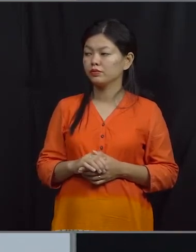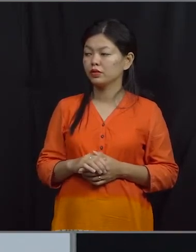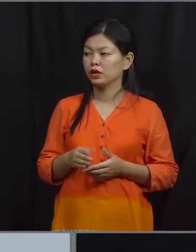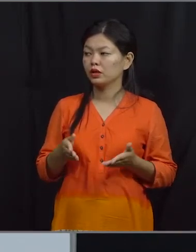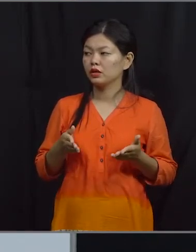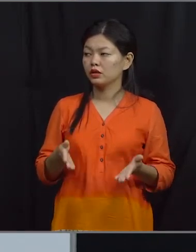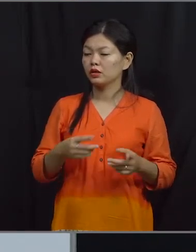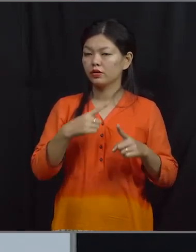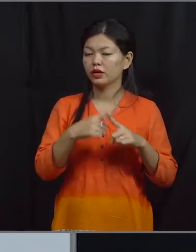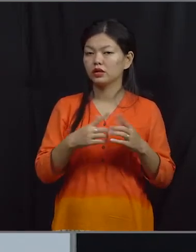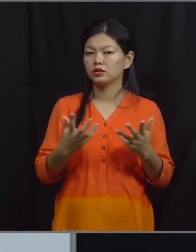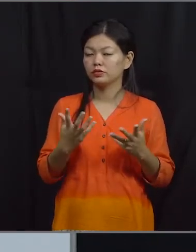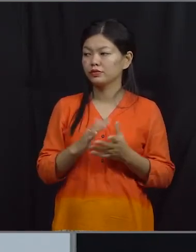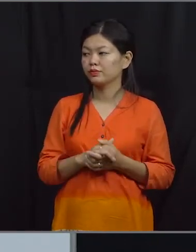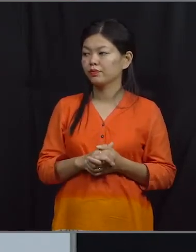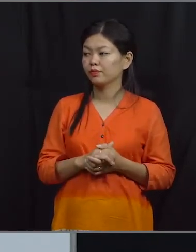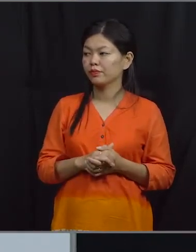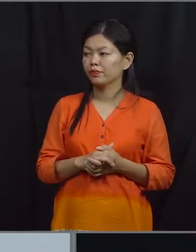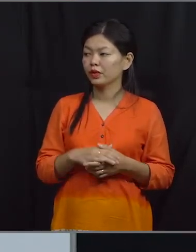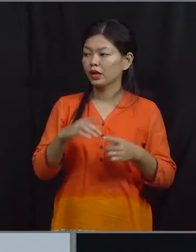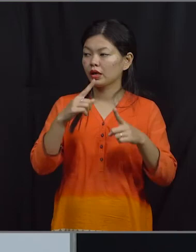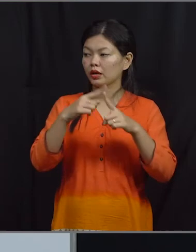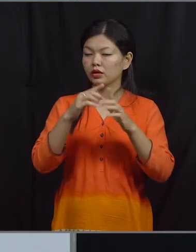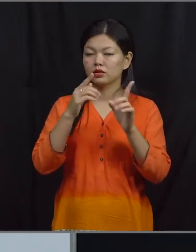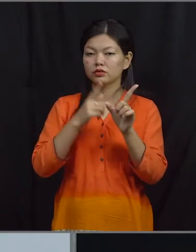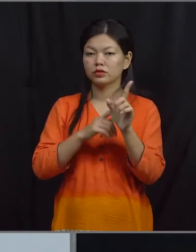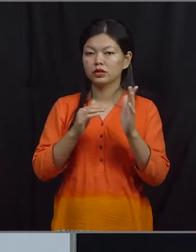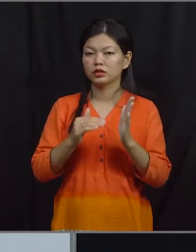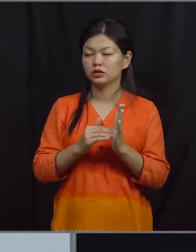Okay, so what is x? That is x, y, z.